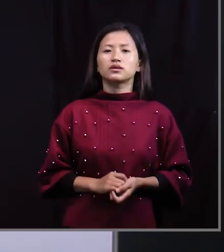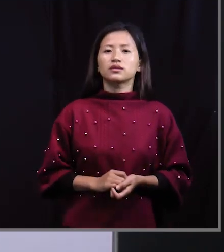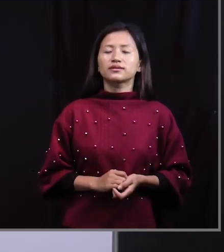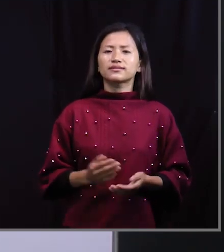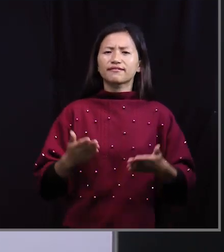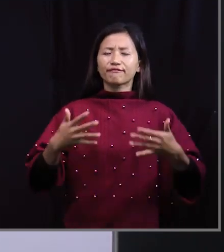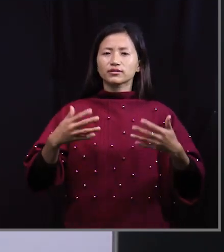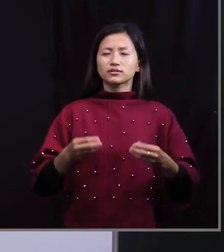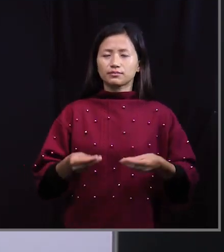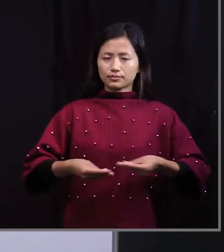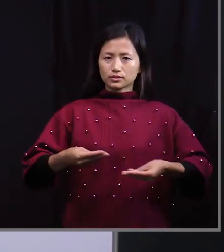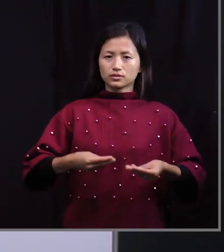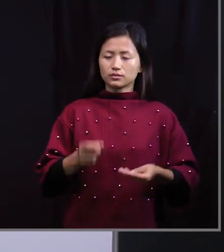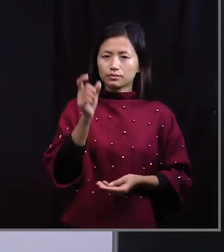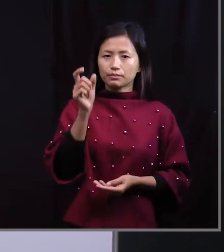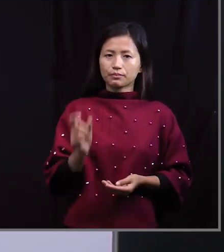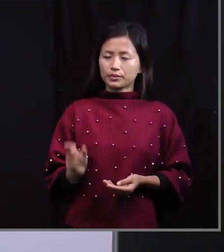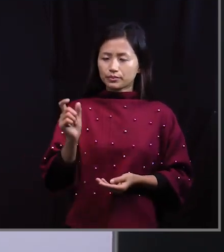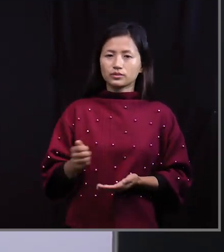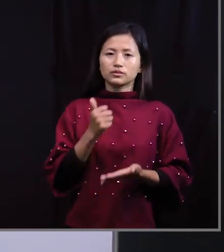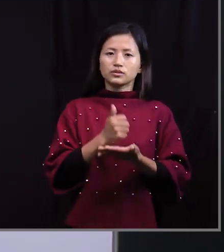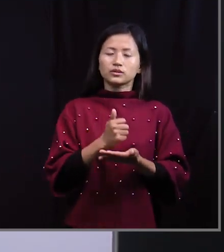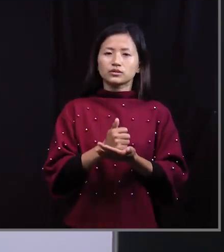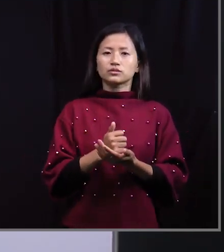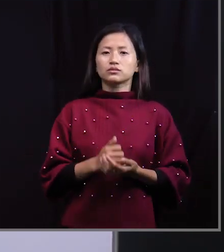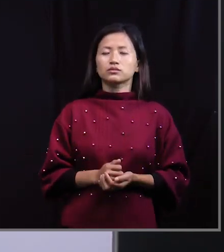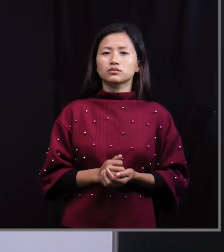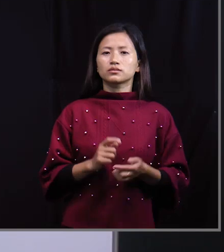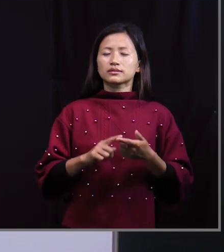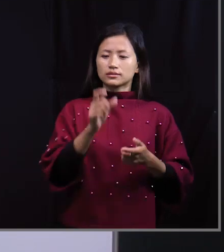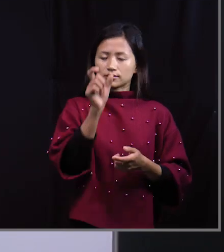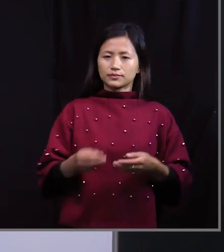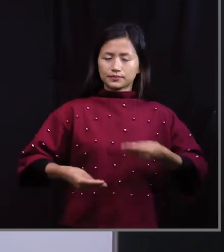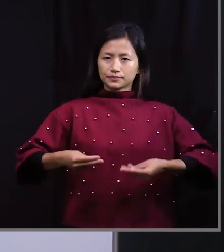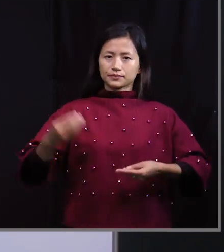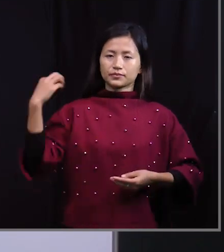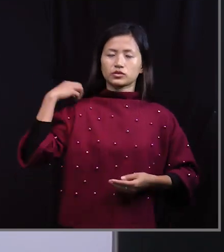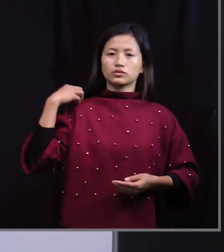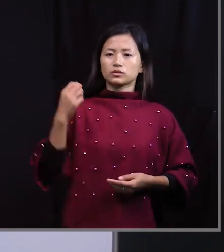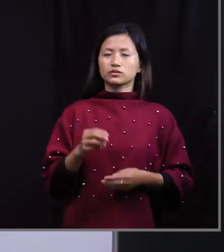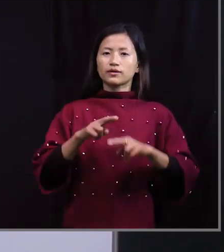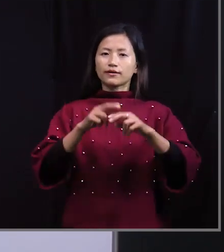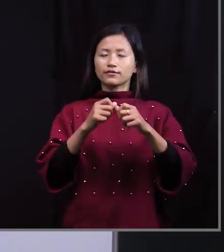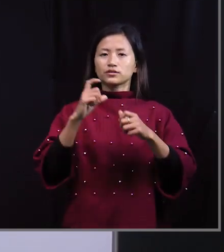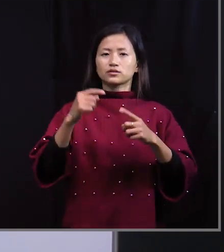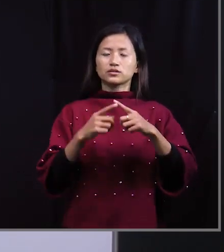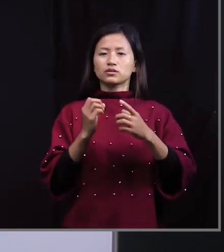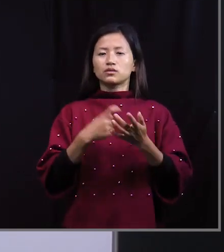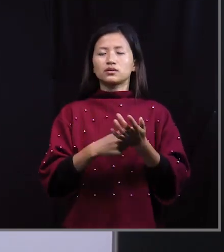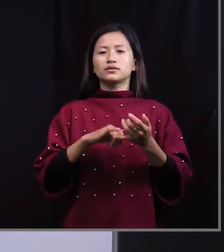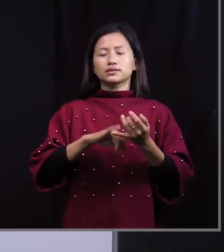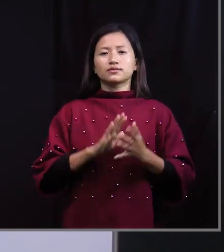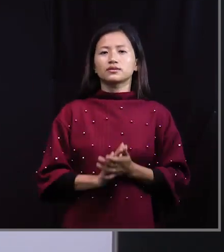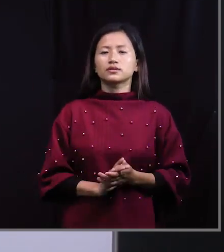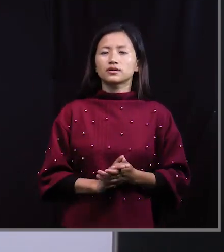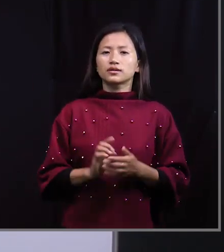the business. So people should consider, entrepreneurs should consider these factors. The last factor under